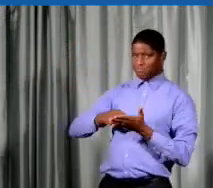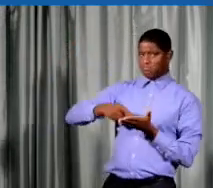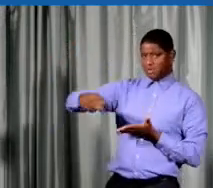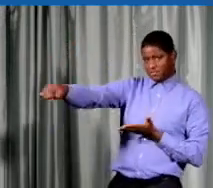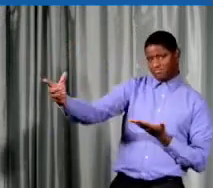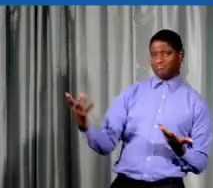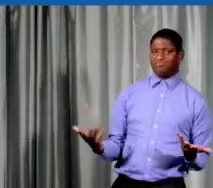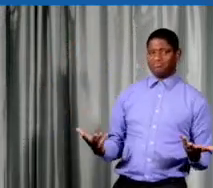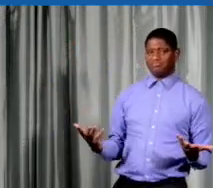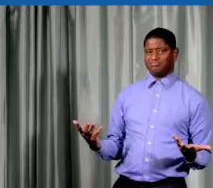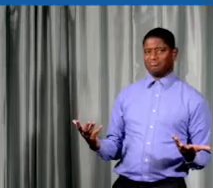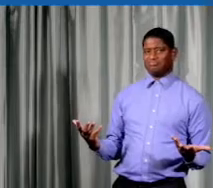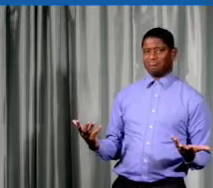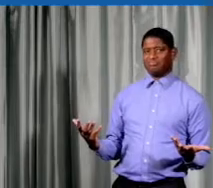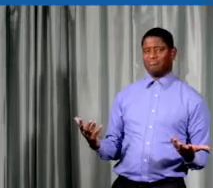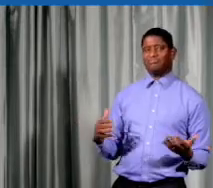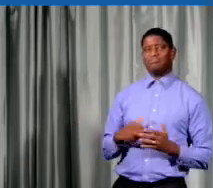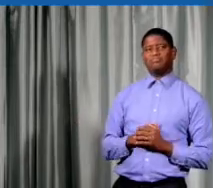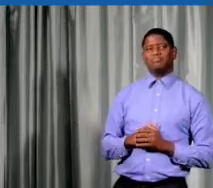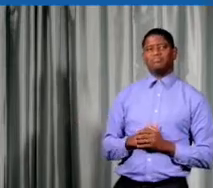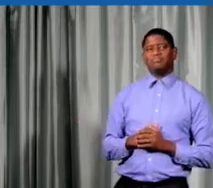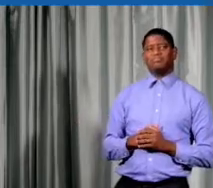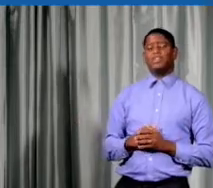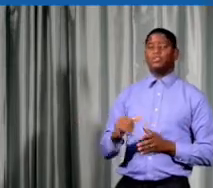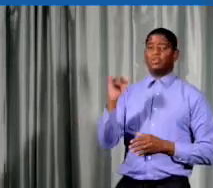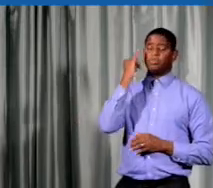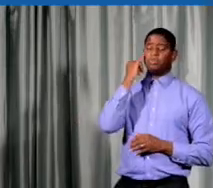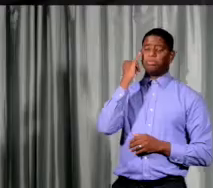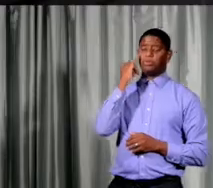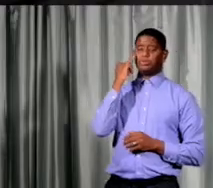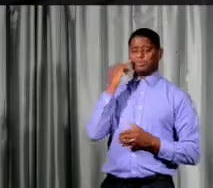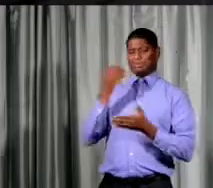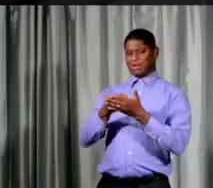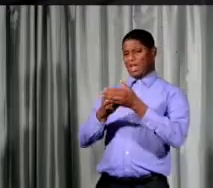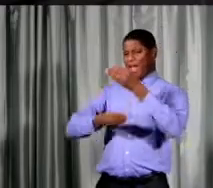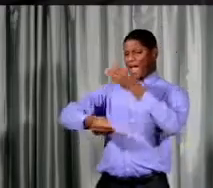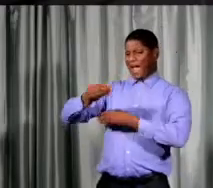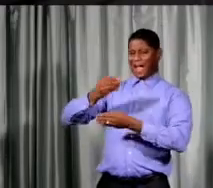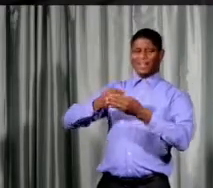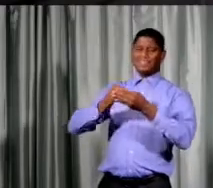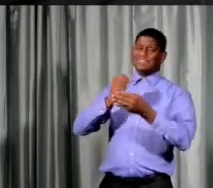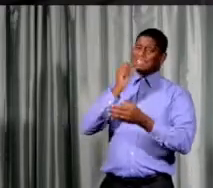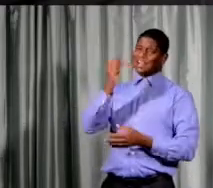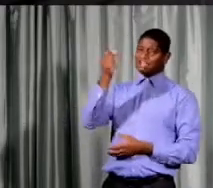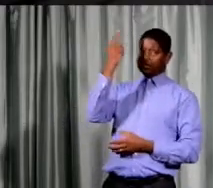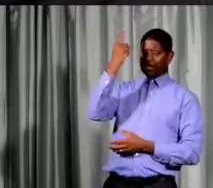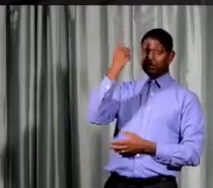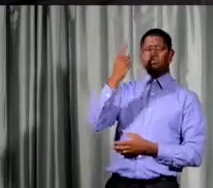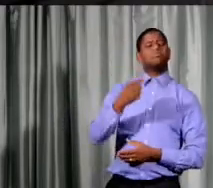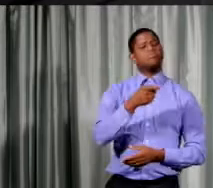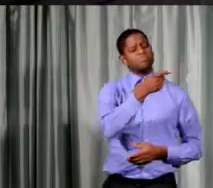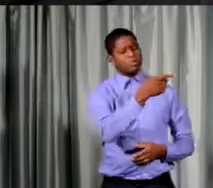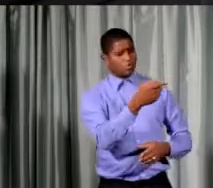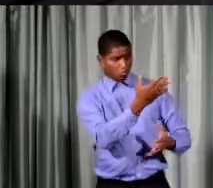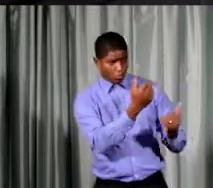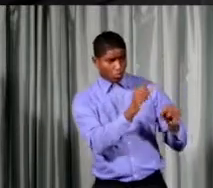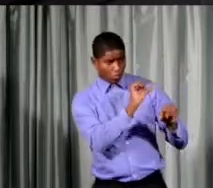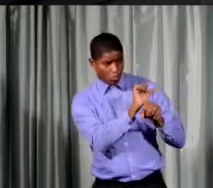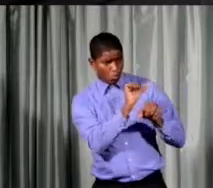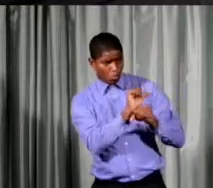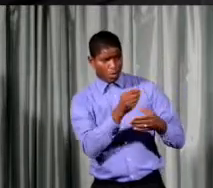important for you. So even if you don't know much about accounting, so you hire accountants, you